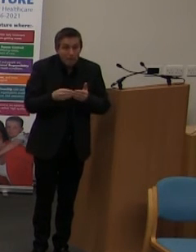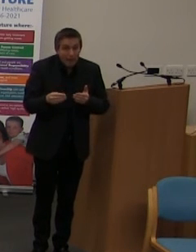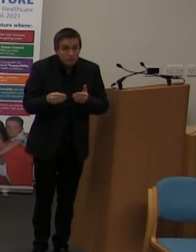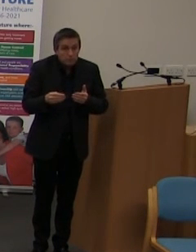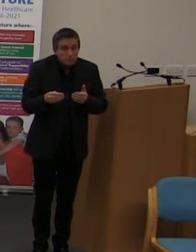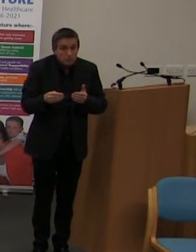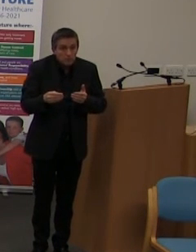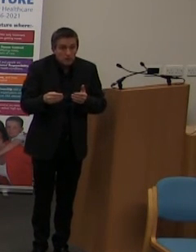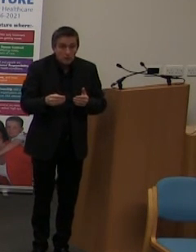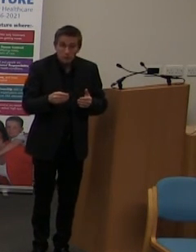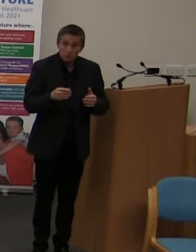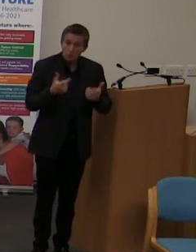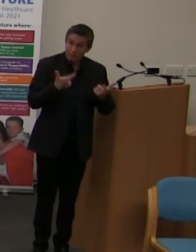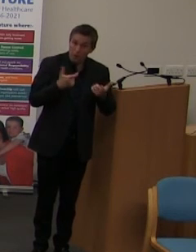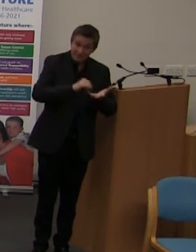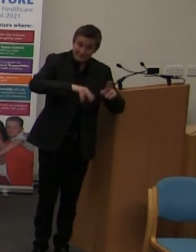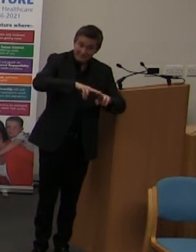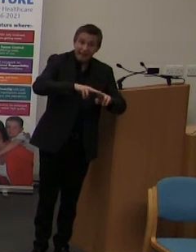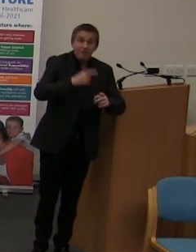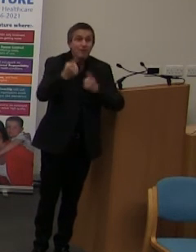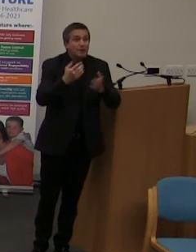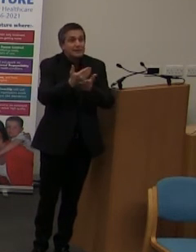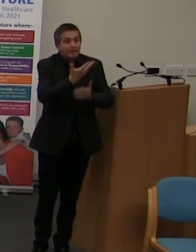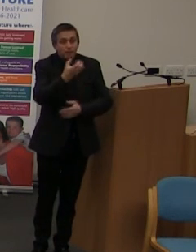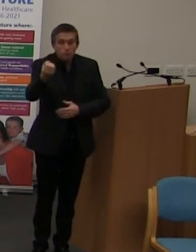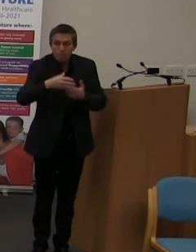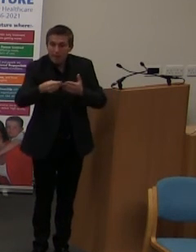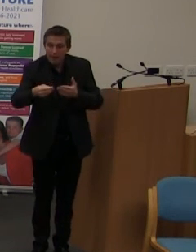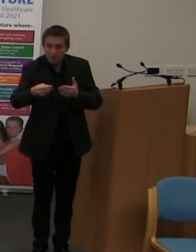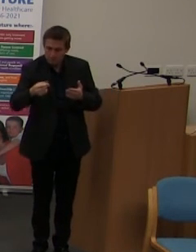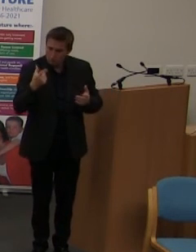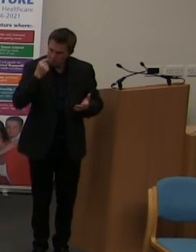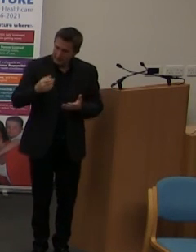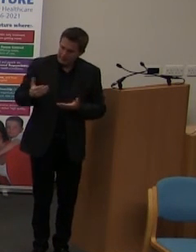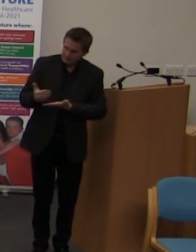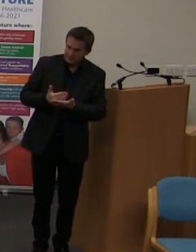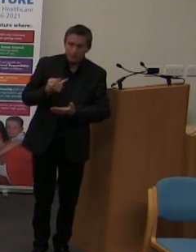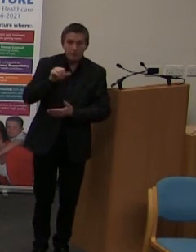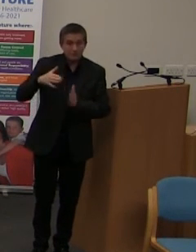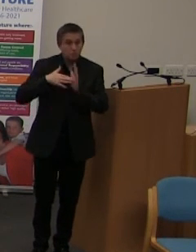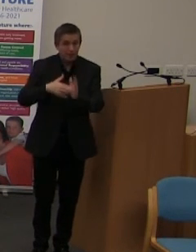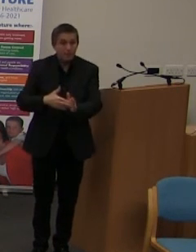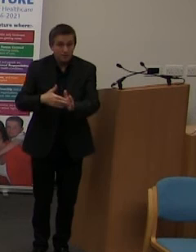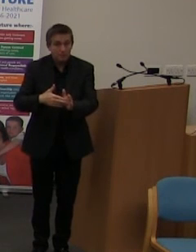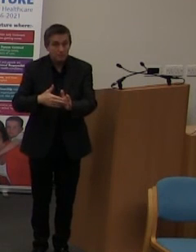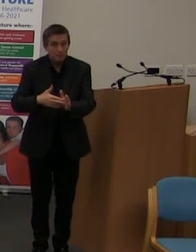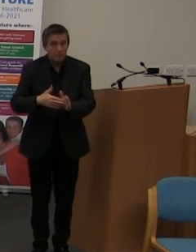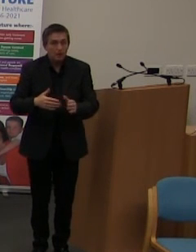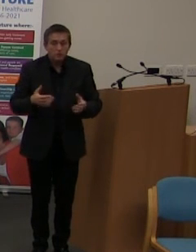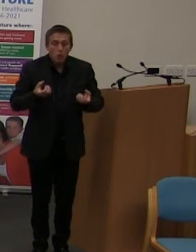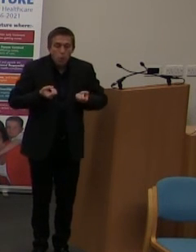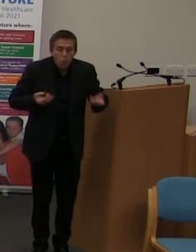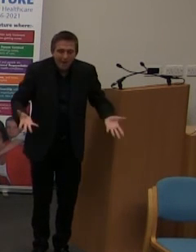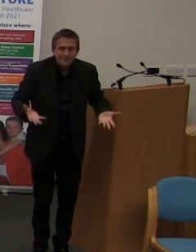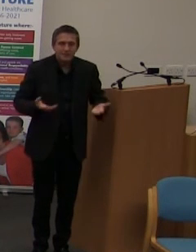so if everybody's got an idea like that, and people can see things when they're out there, we're trying to reduce as much waste,